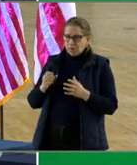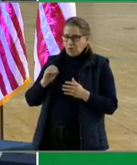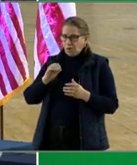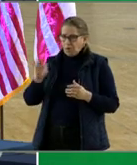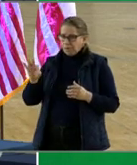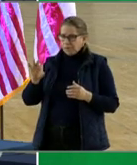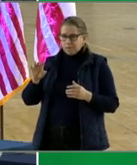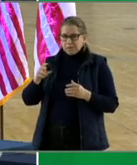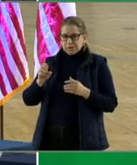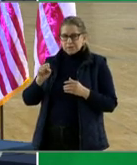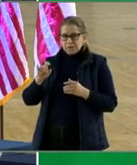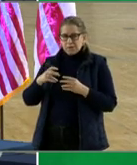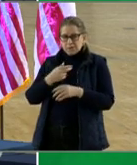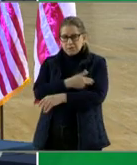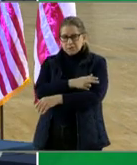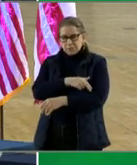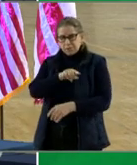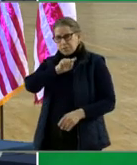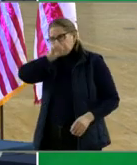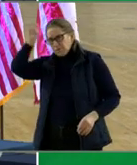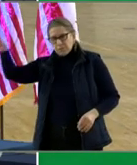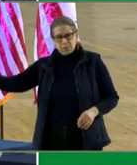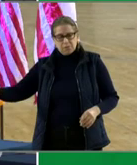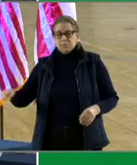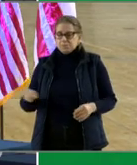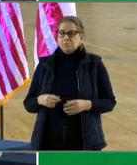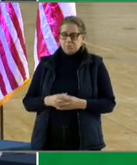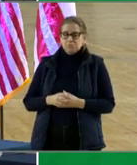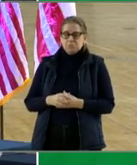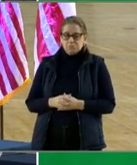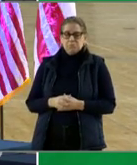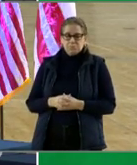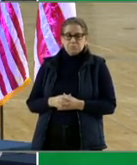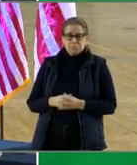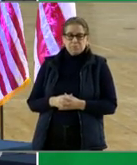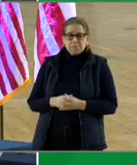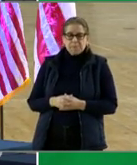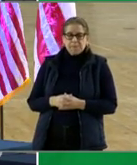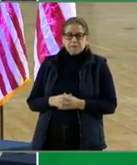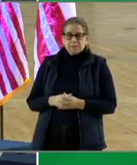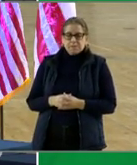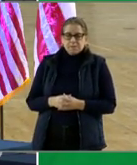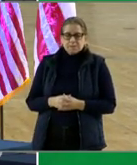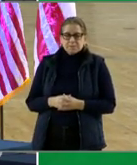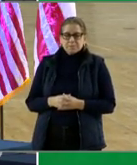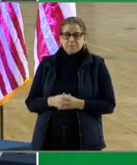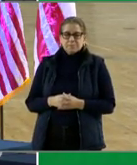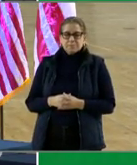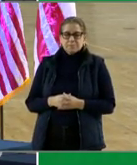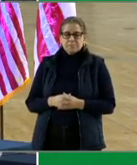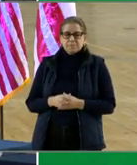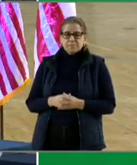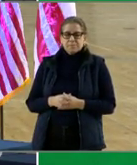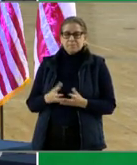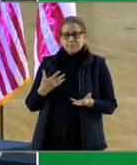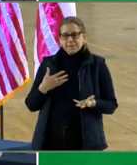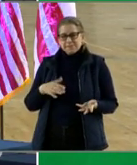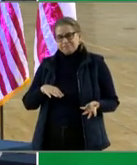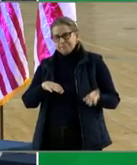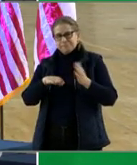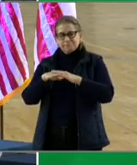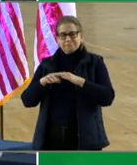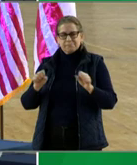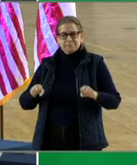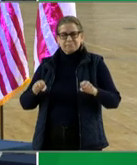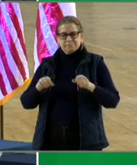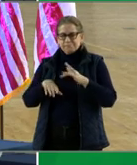the strategy is to have expanded capacity at or near, meaning on the grounds of, for example, a